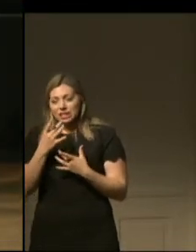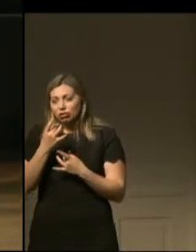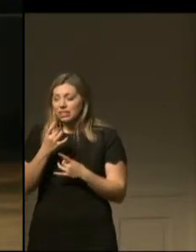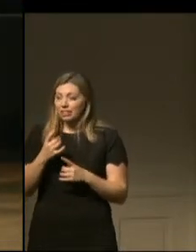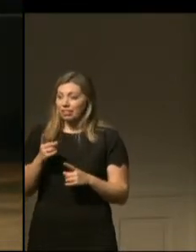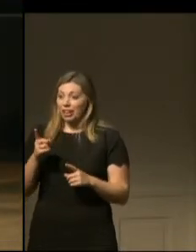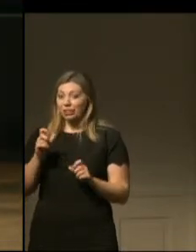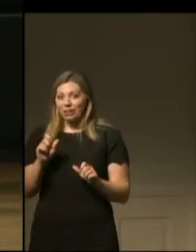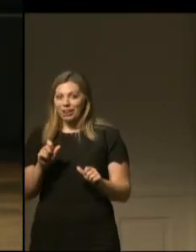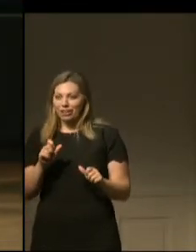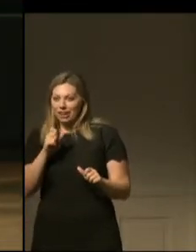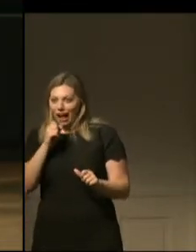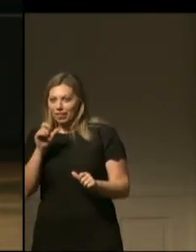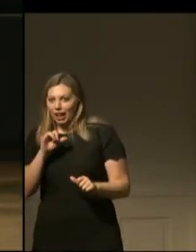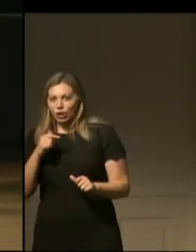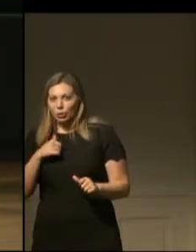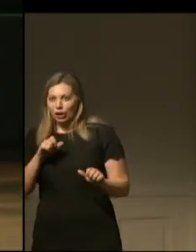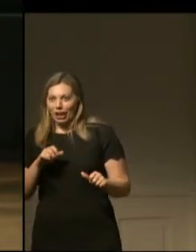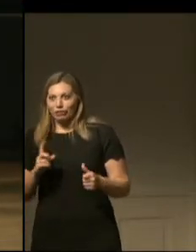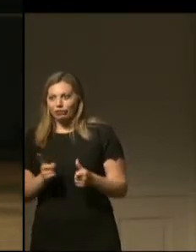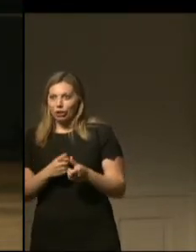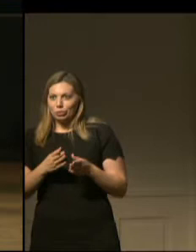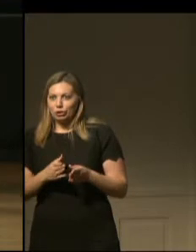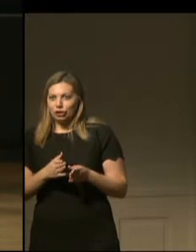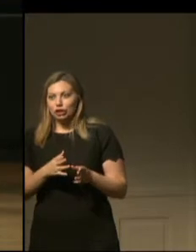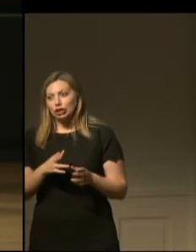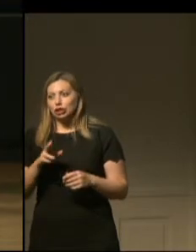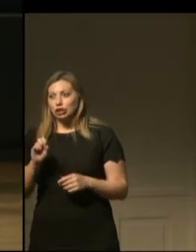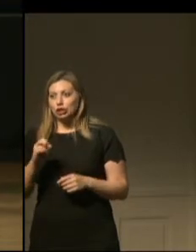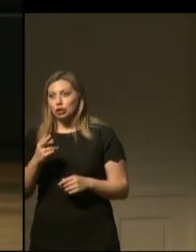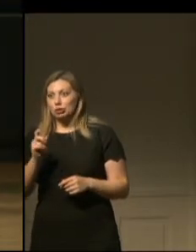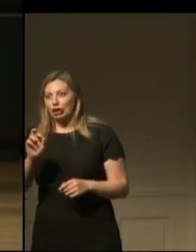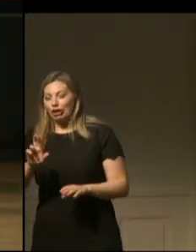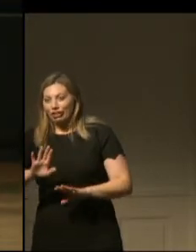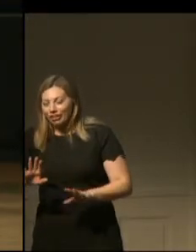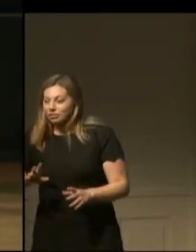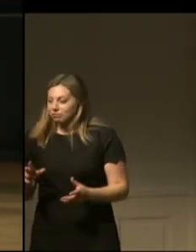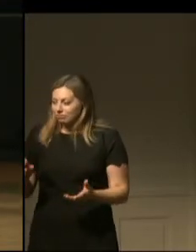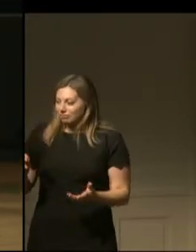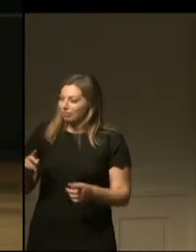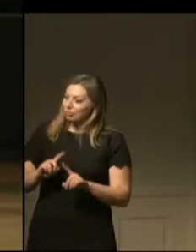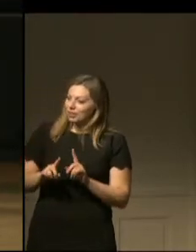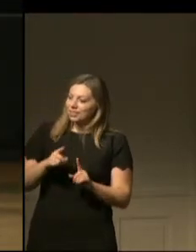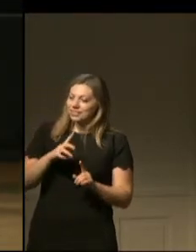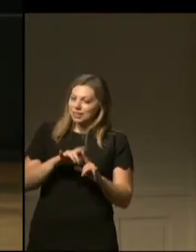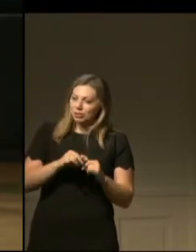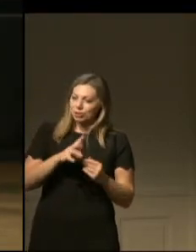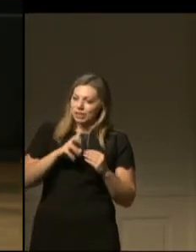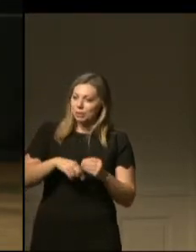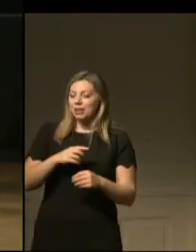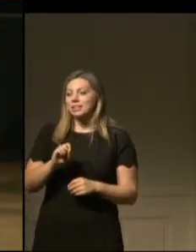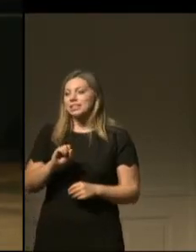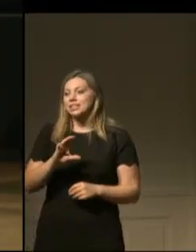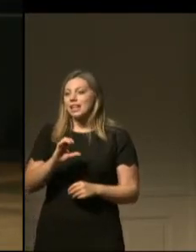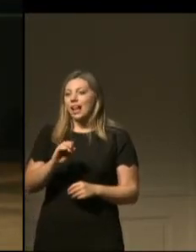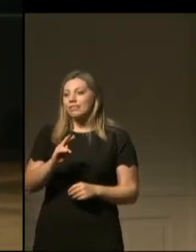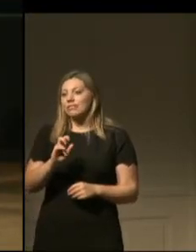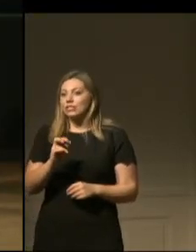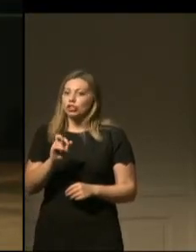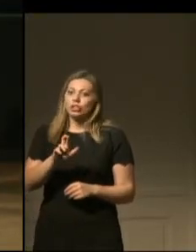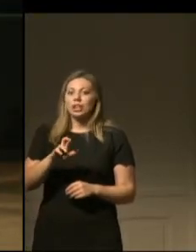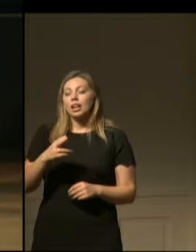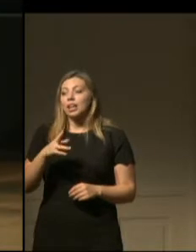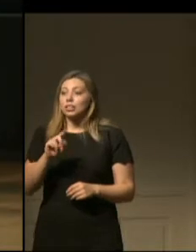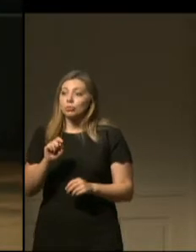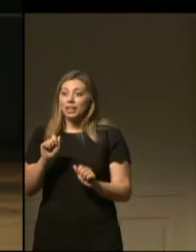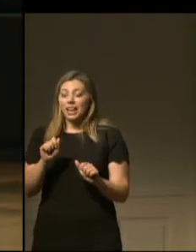could have a first-person shooter, right? At the same time, when they started talking about having a scavenger hunt, they were like, oh, and we could have people go out